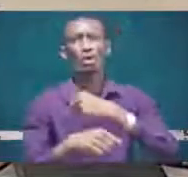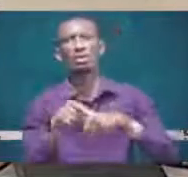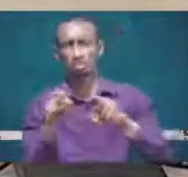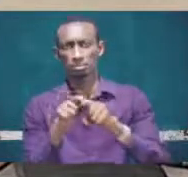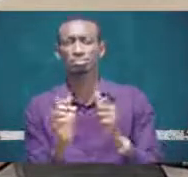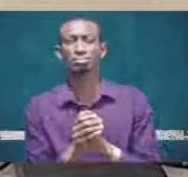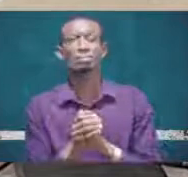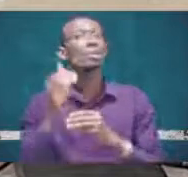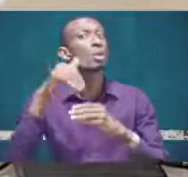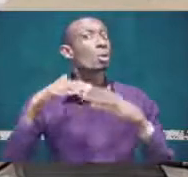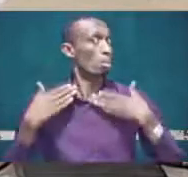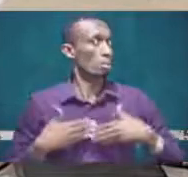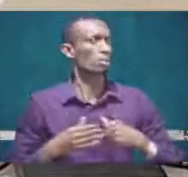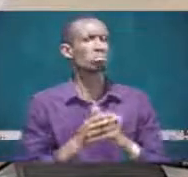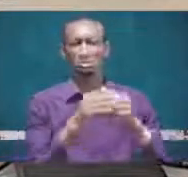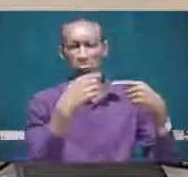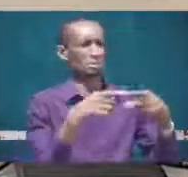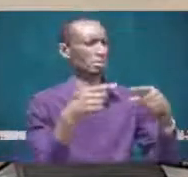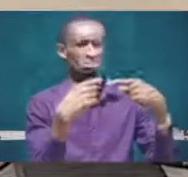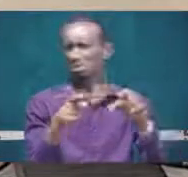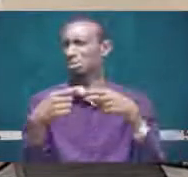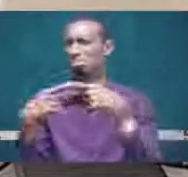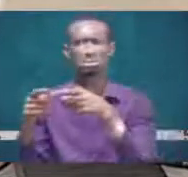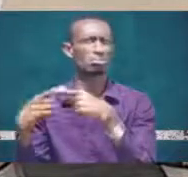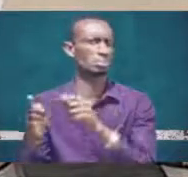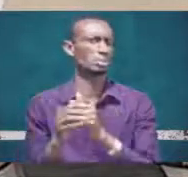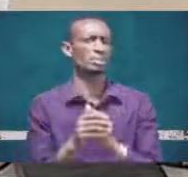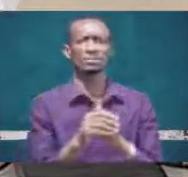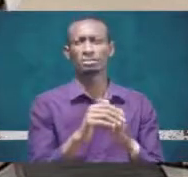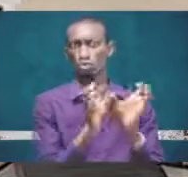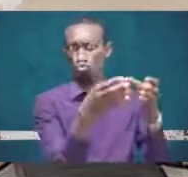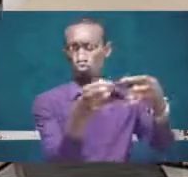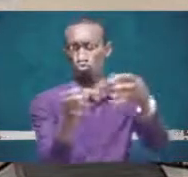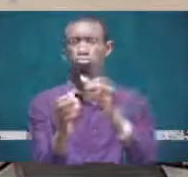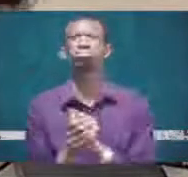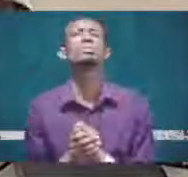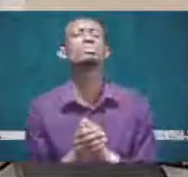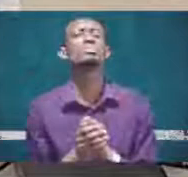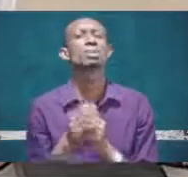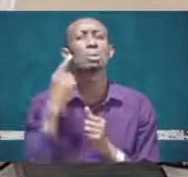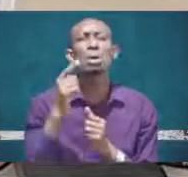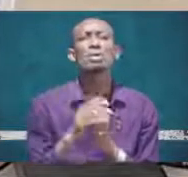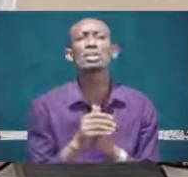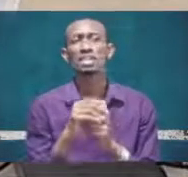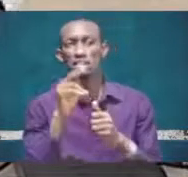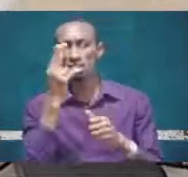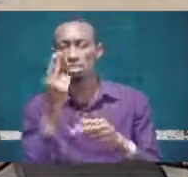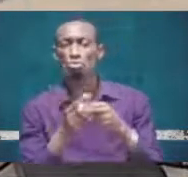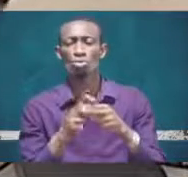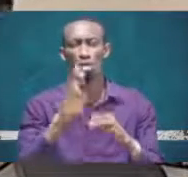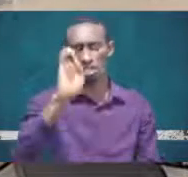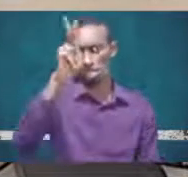types of tissues. We have talked about epithelial tissues. We have talked about connective tissues.